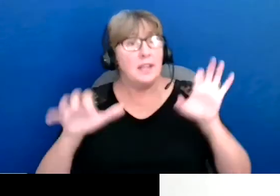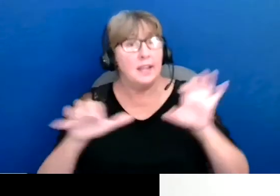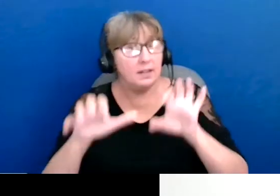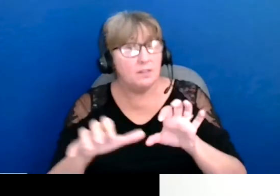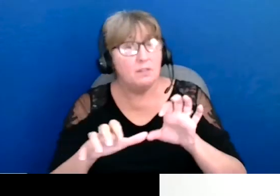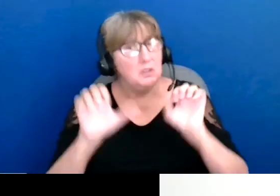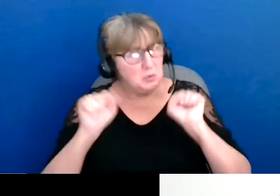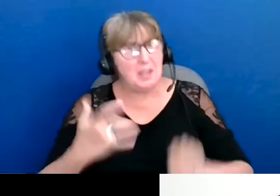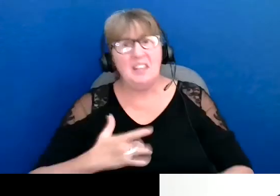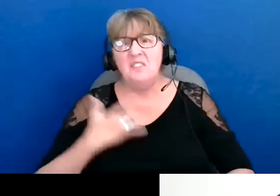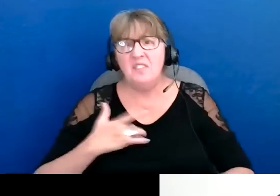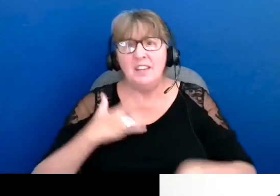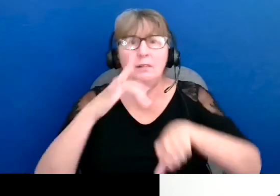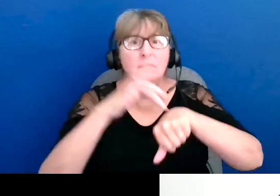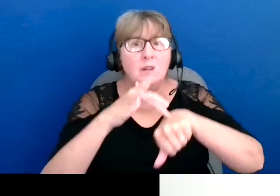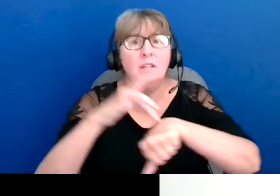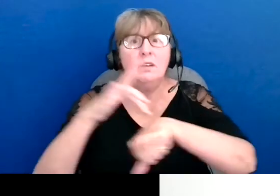to engage in that activity.